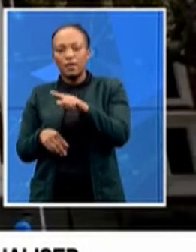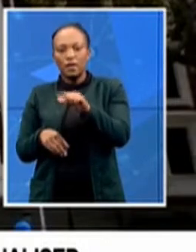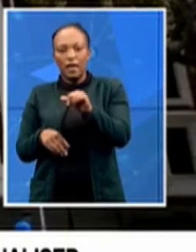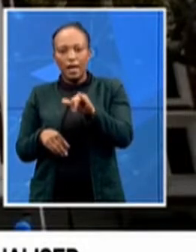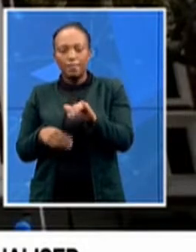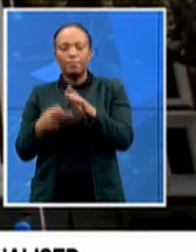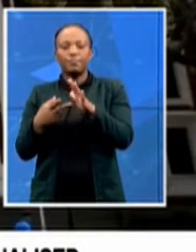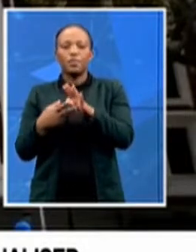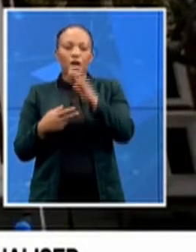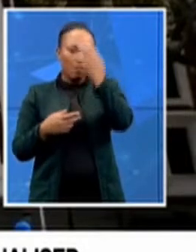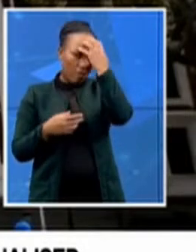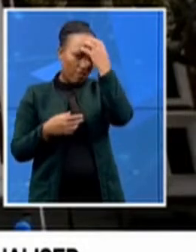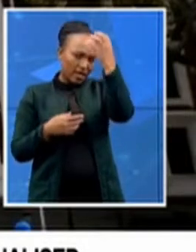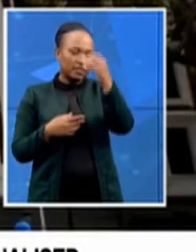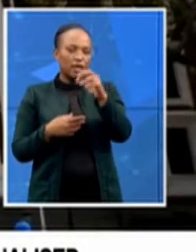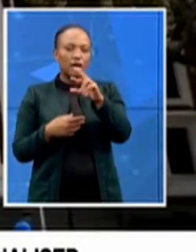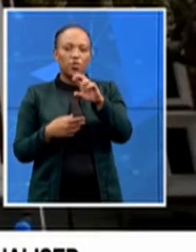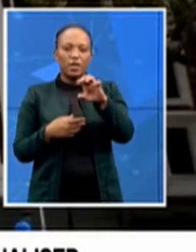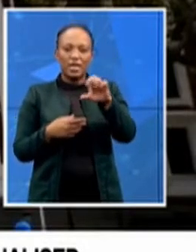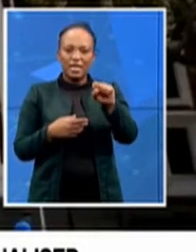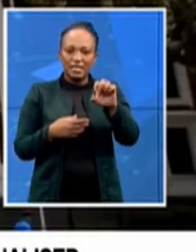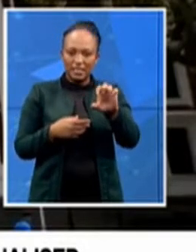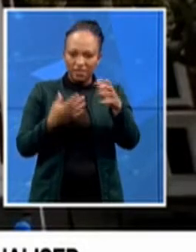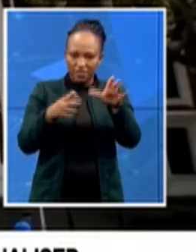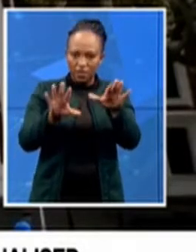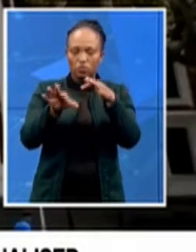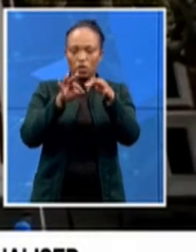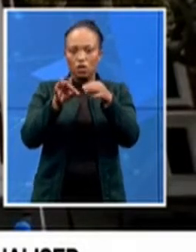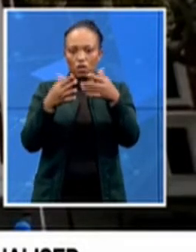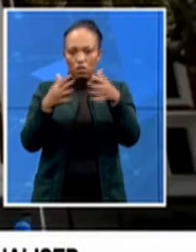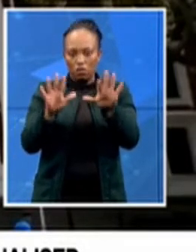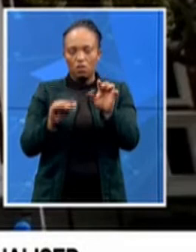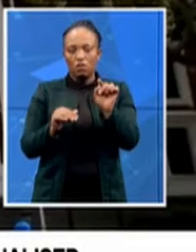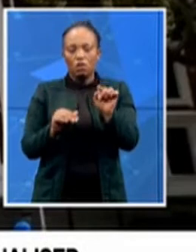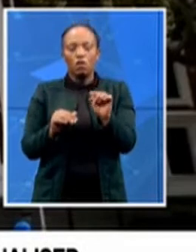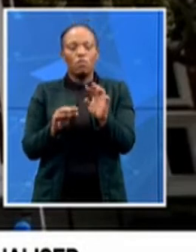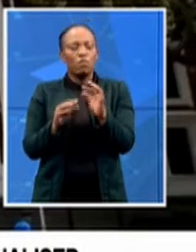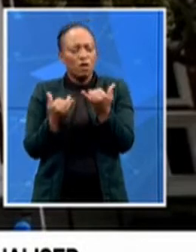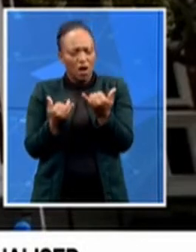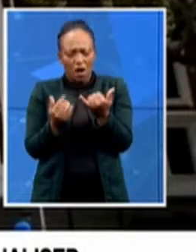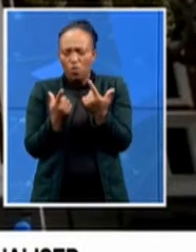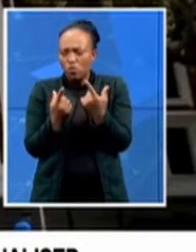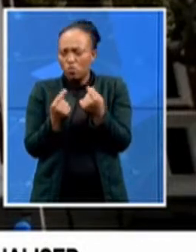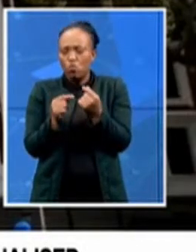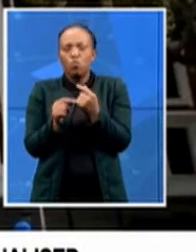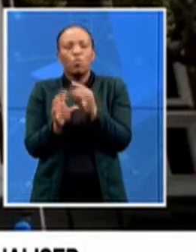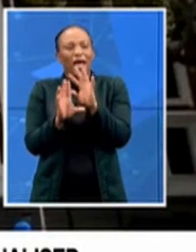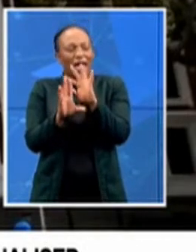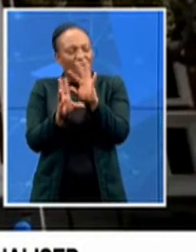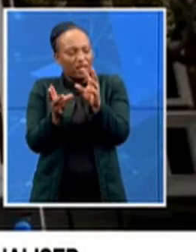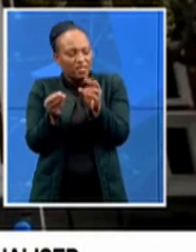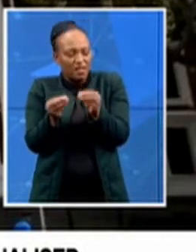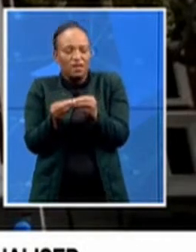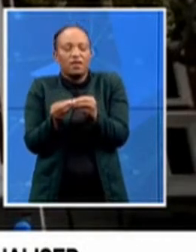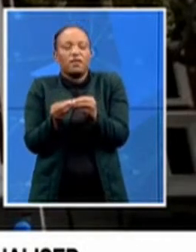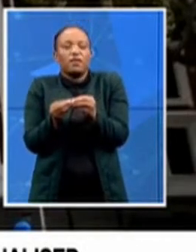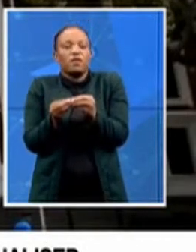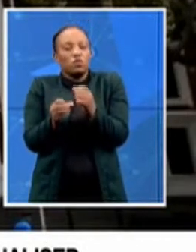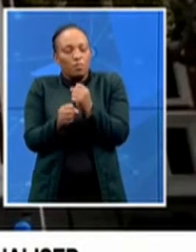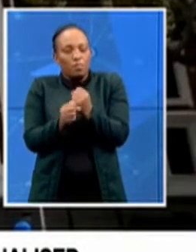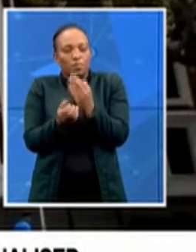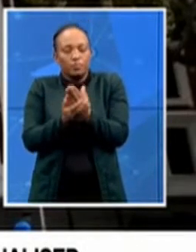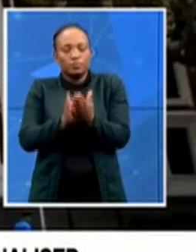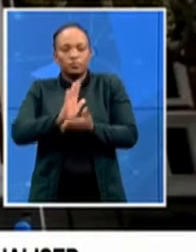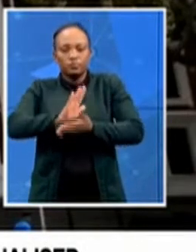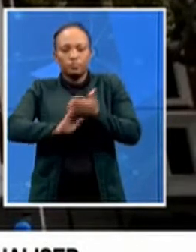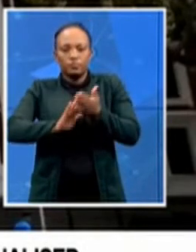others. Indeed, we are doing everything to make sure that we can roll out more and more vaccines, thanks to also the